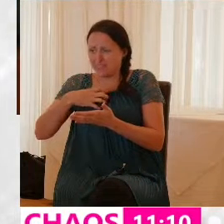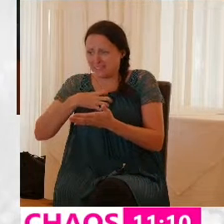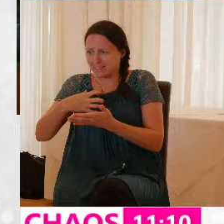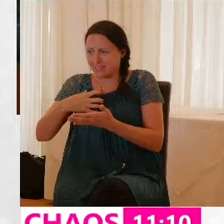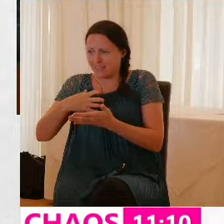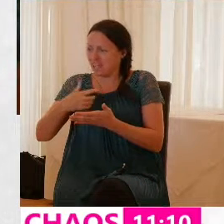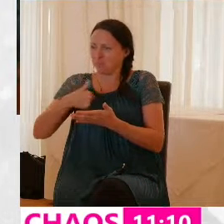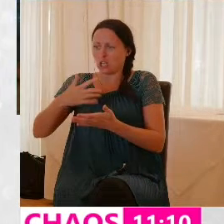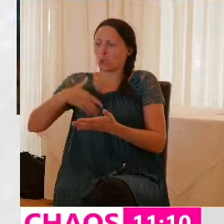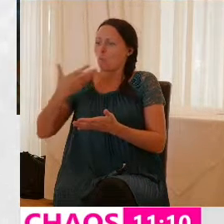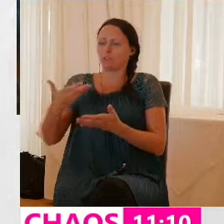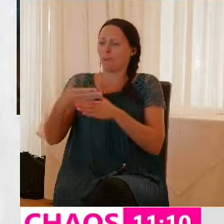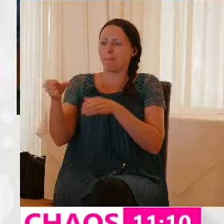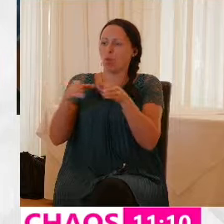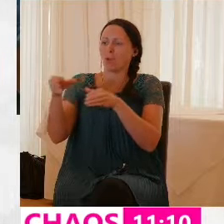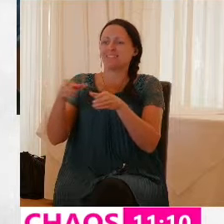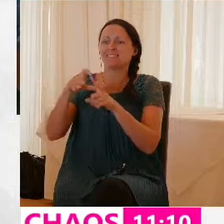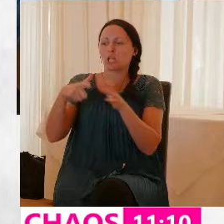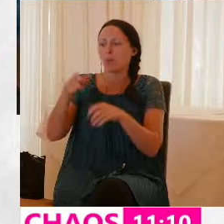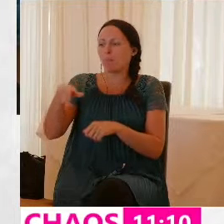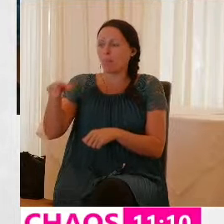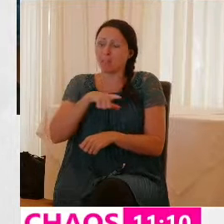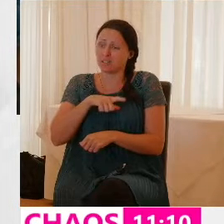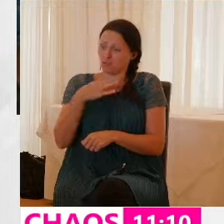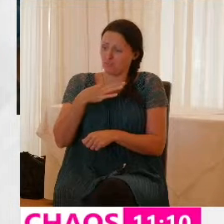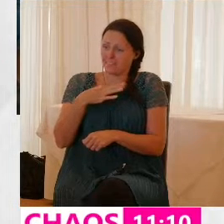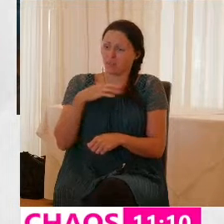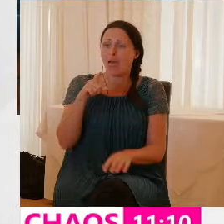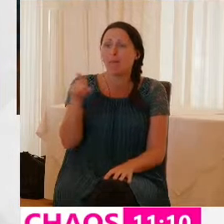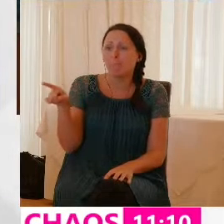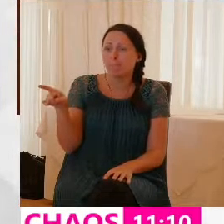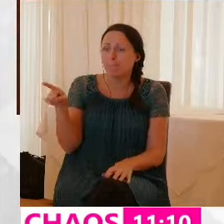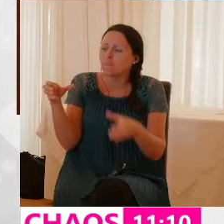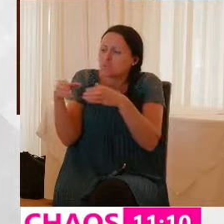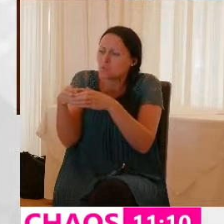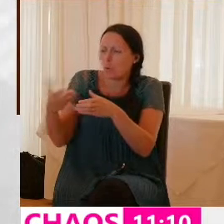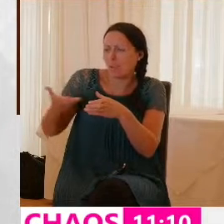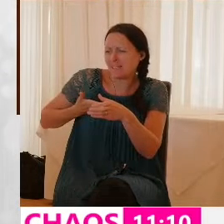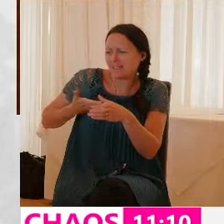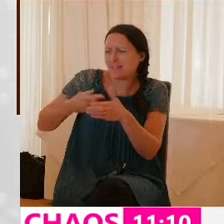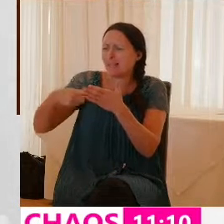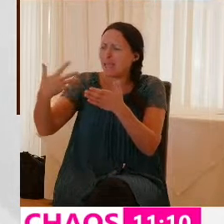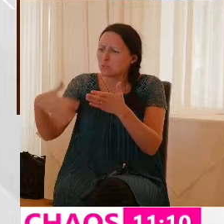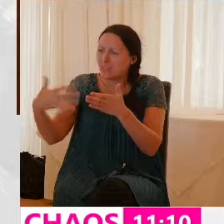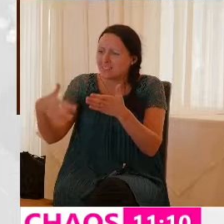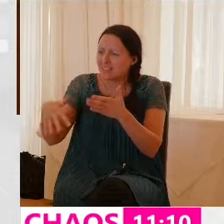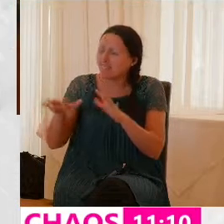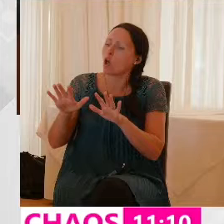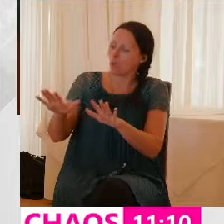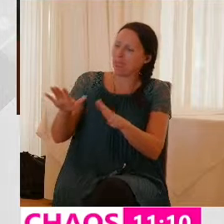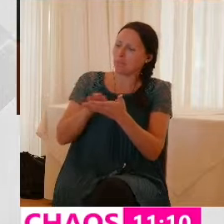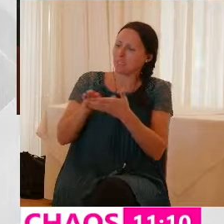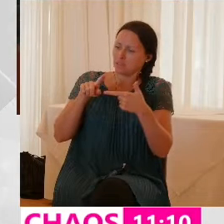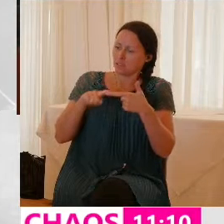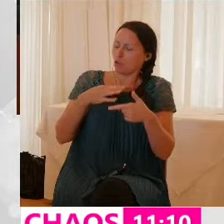because it is a risk for me. I'm a small business, like it's a lot of cost. And I was saying that, okay, you are risk aversive, like you